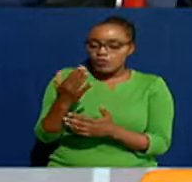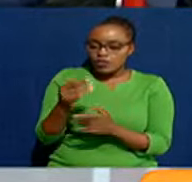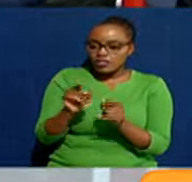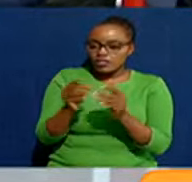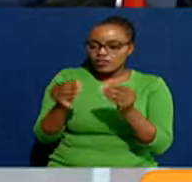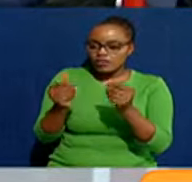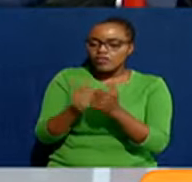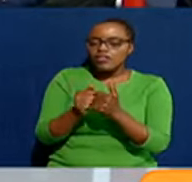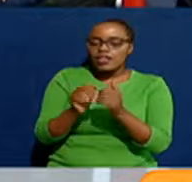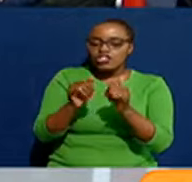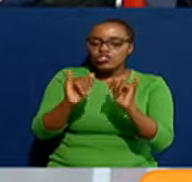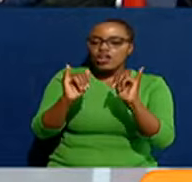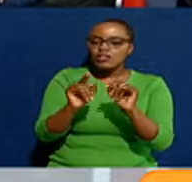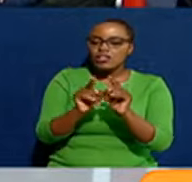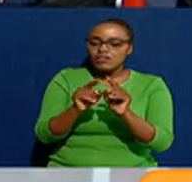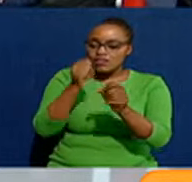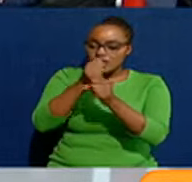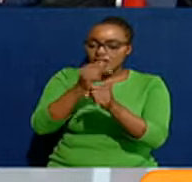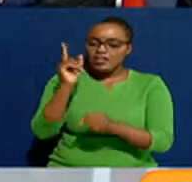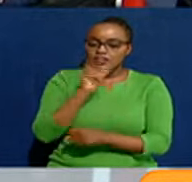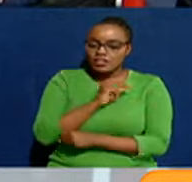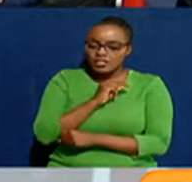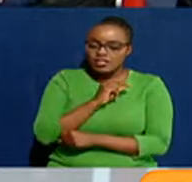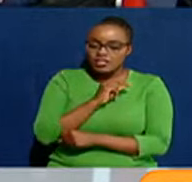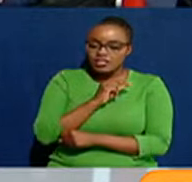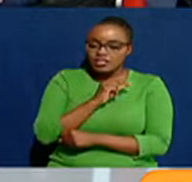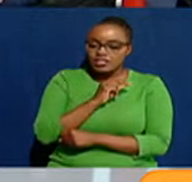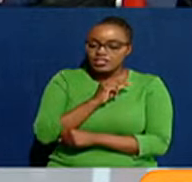with the clinical trials. Any done yet?